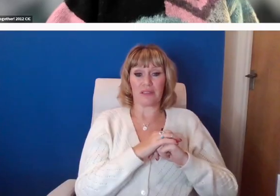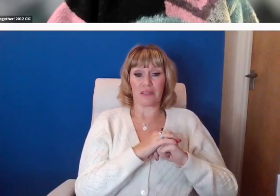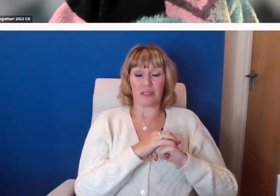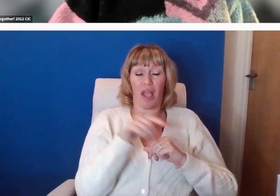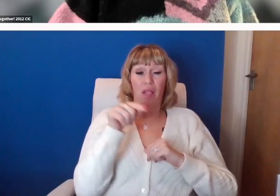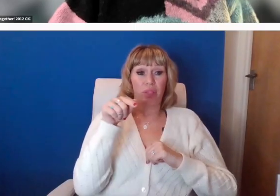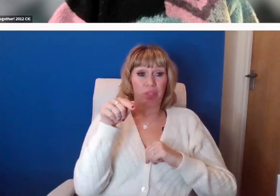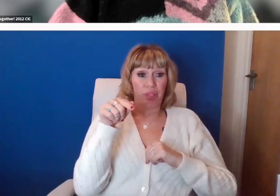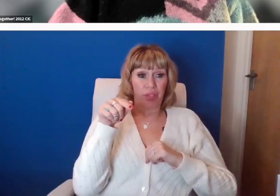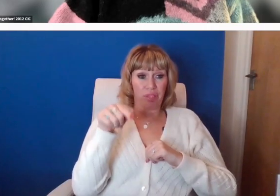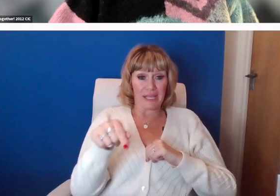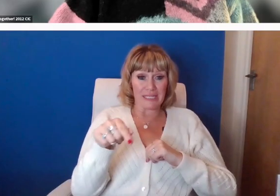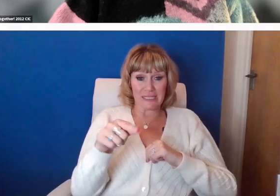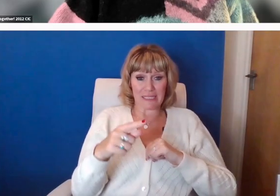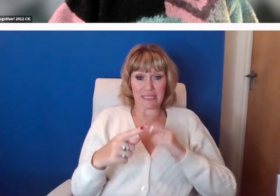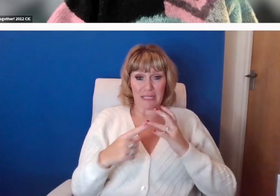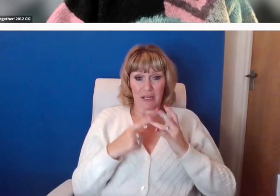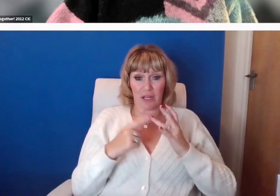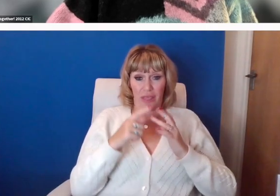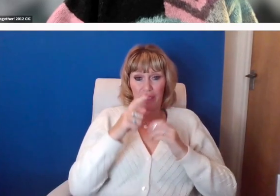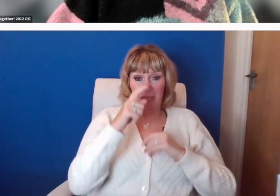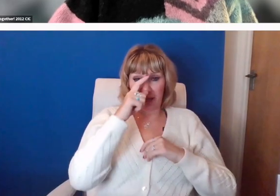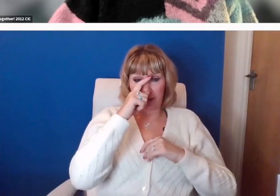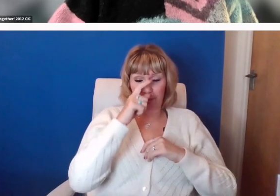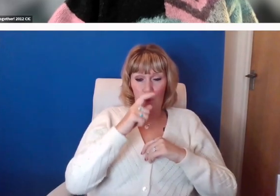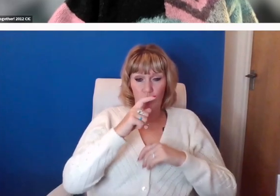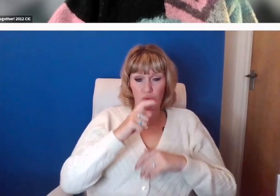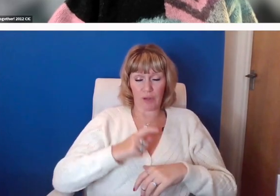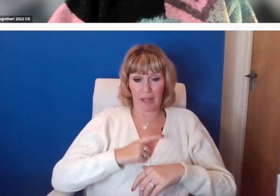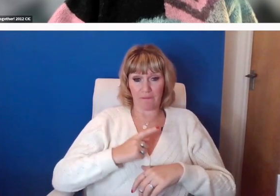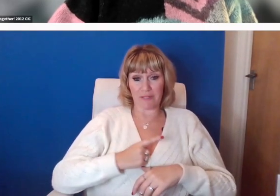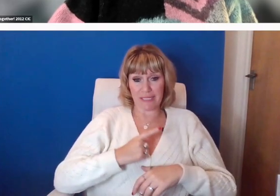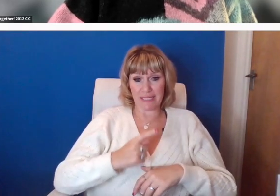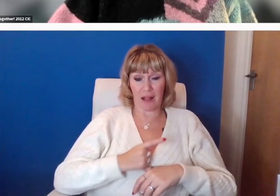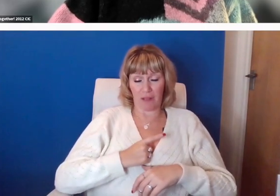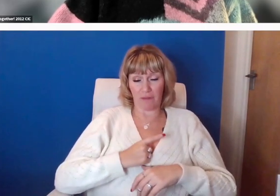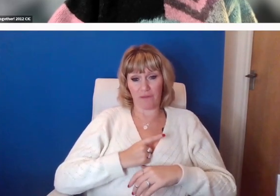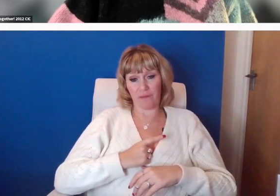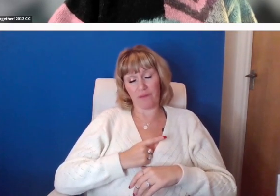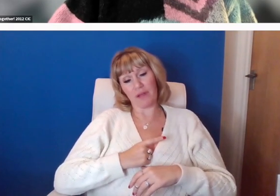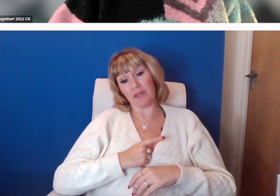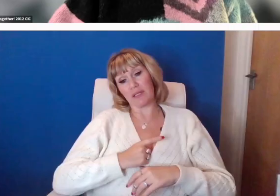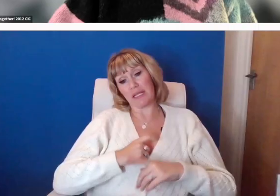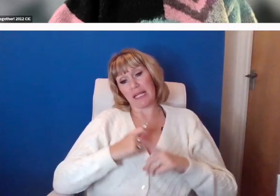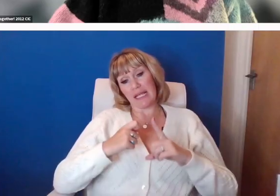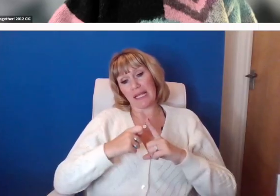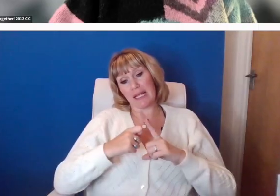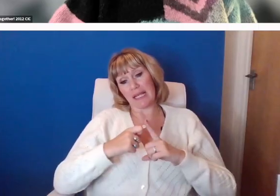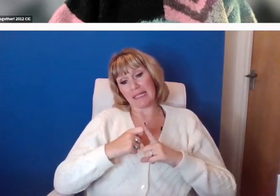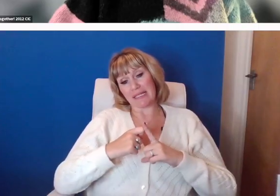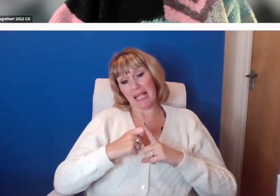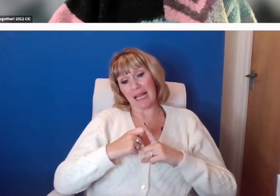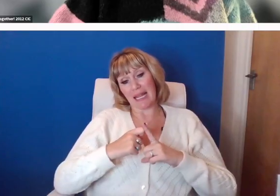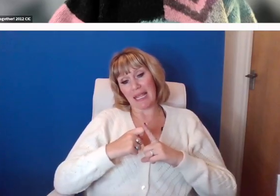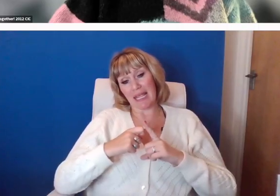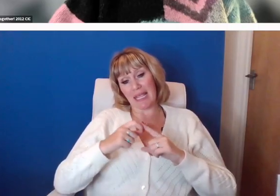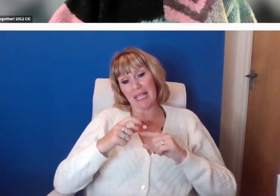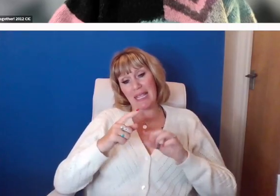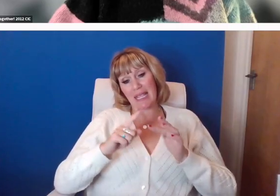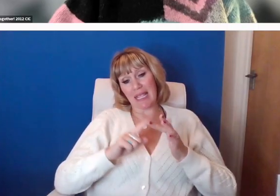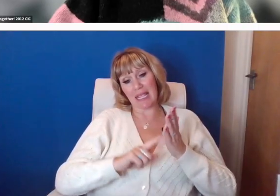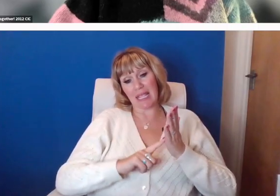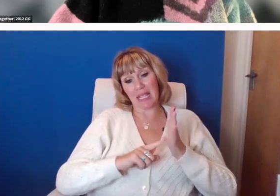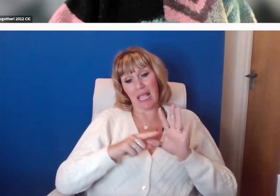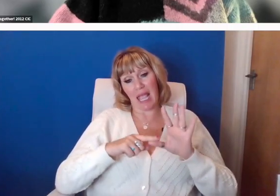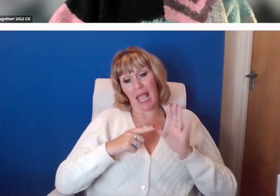This is another self-portrait that, in this case, really forefronts textiles. It's Kelly Ann Horsburgh's Kelly All Stitched